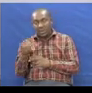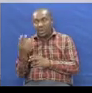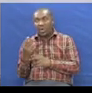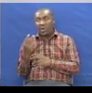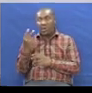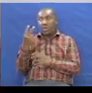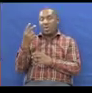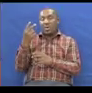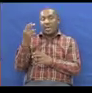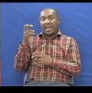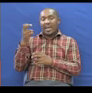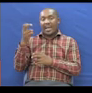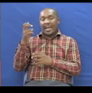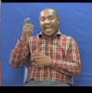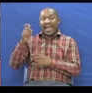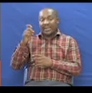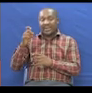Is equal to 0.